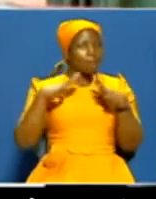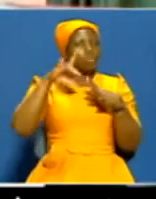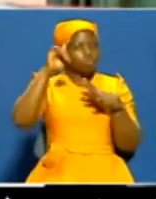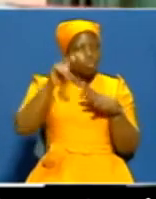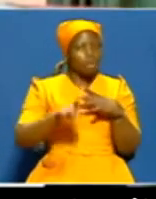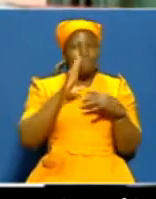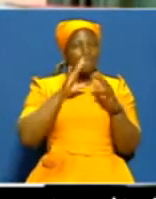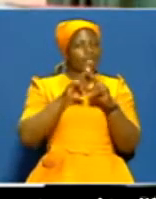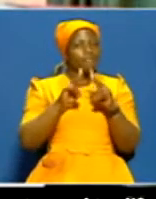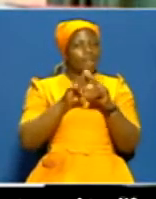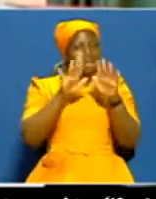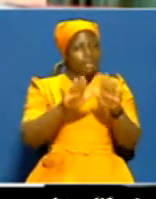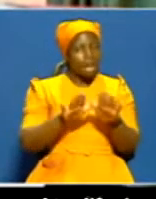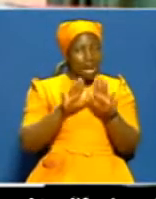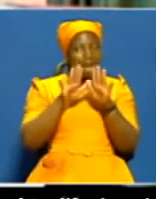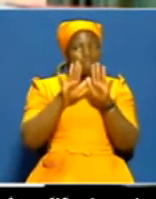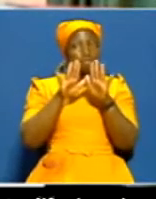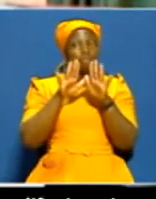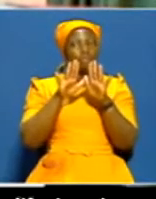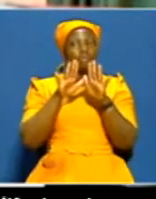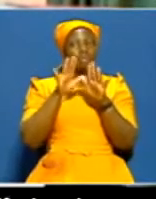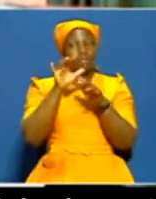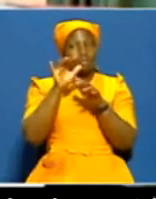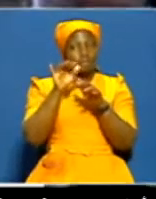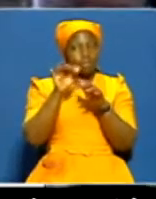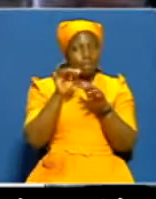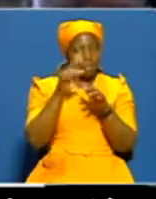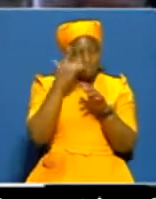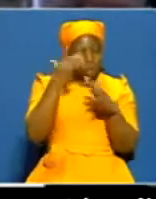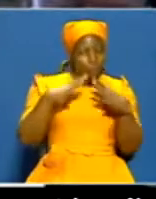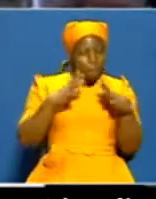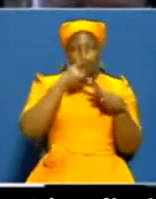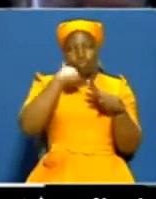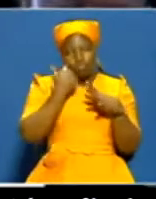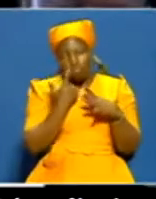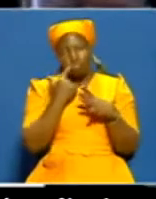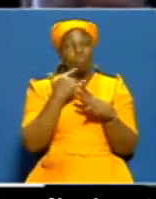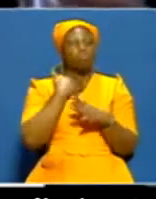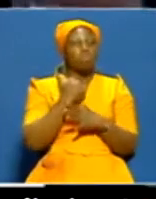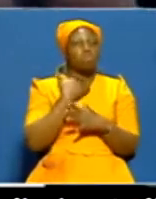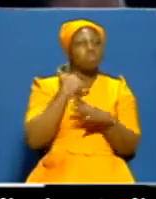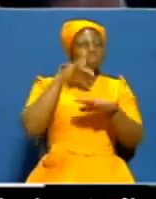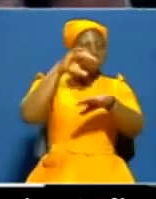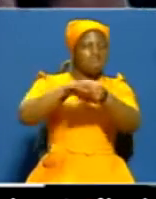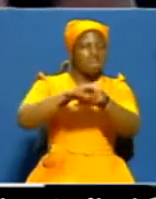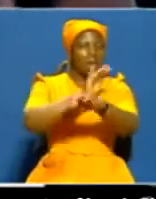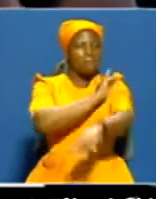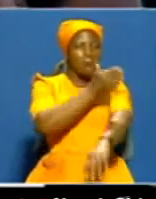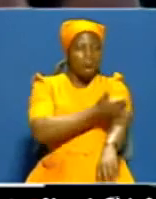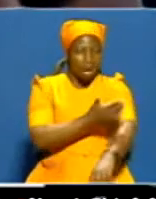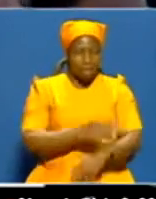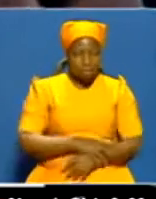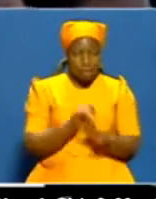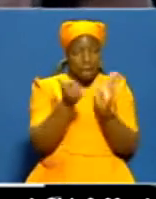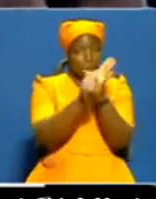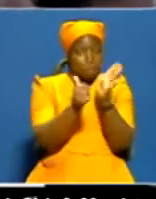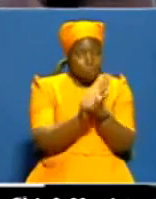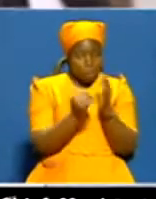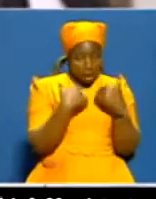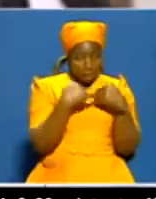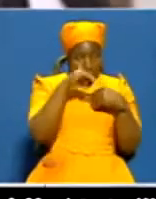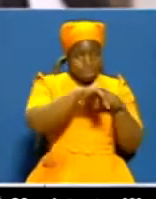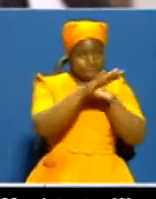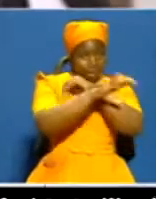from totalitarians who had appetite for power. And whatever problems we have in this country have